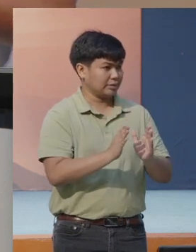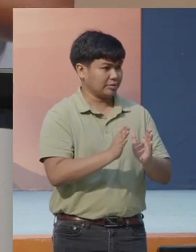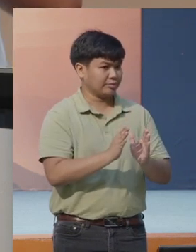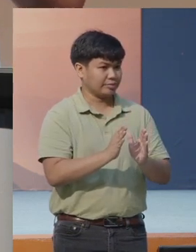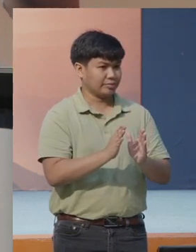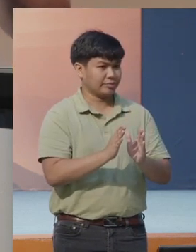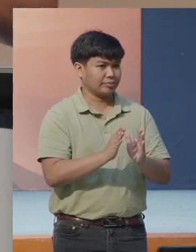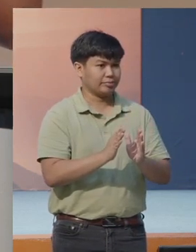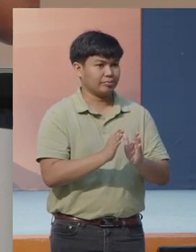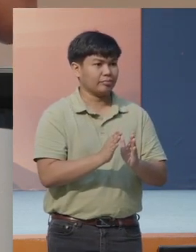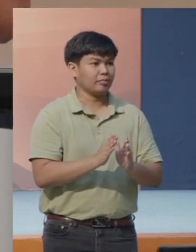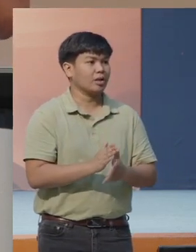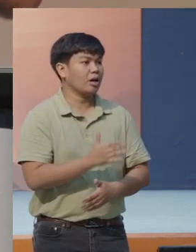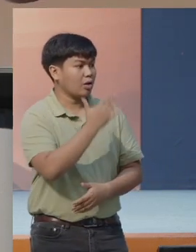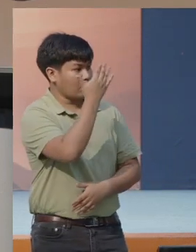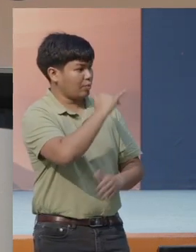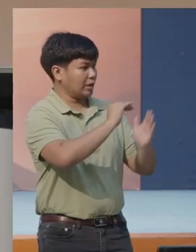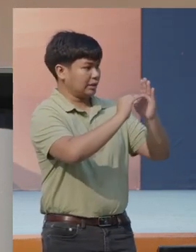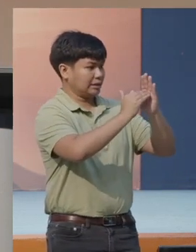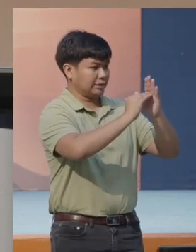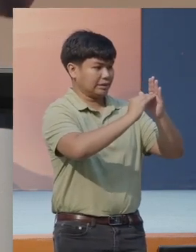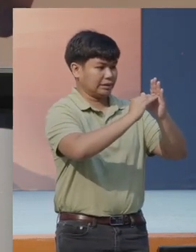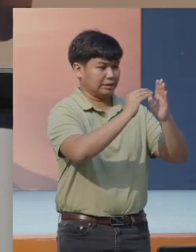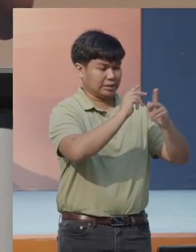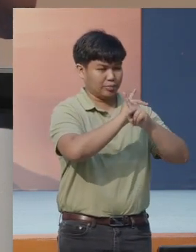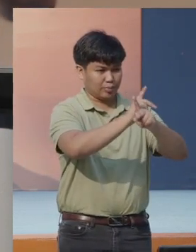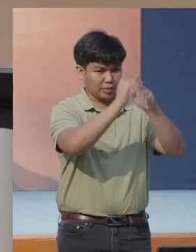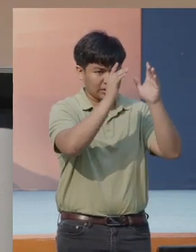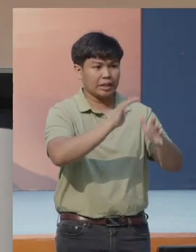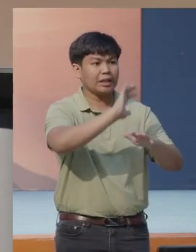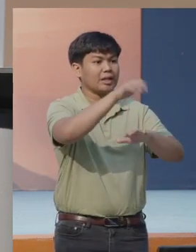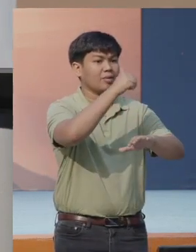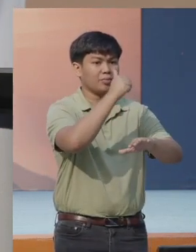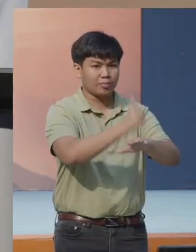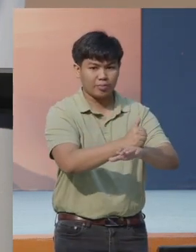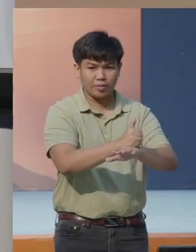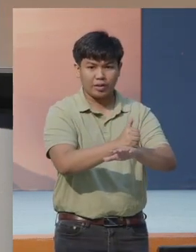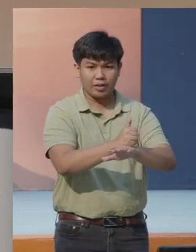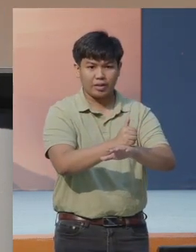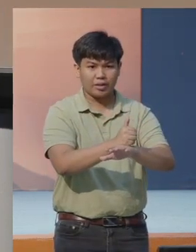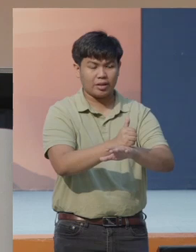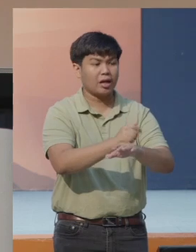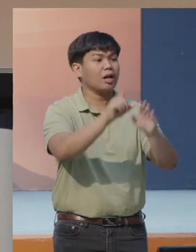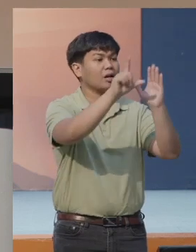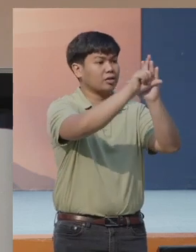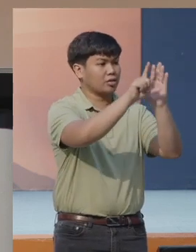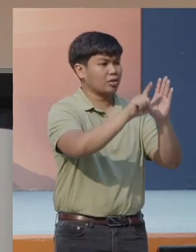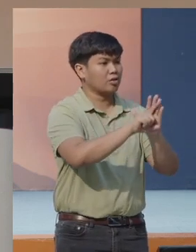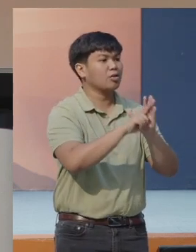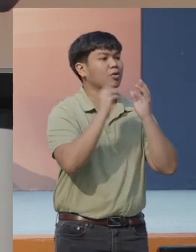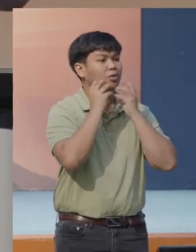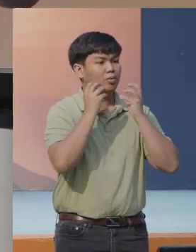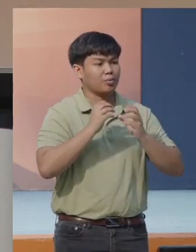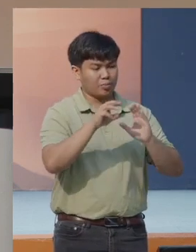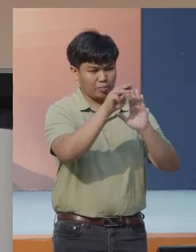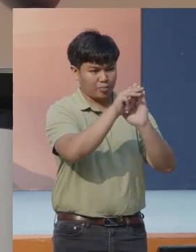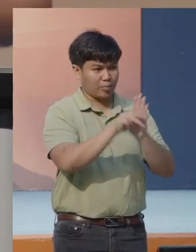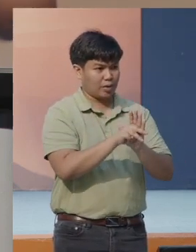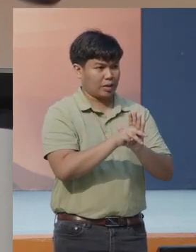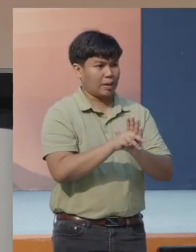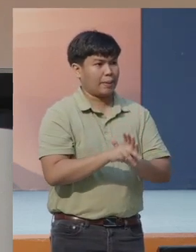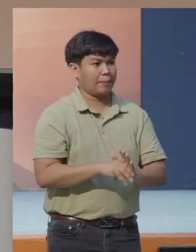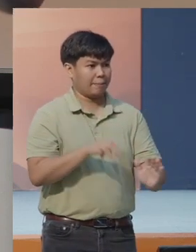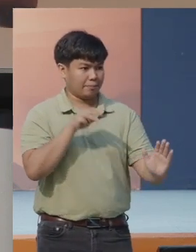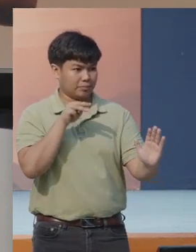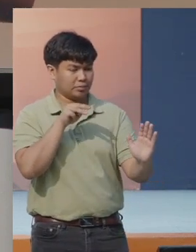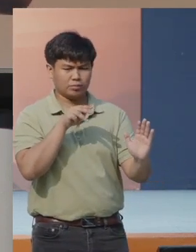Christianity.com, why were the cities of refuge established? Under the law of Moses, murder was